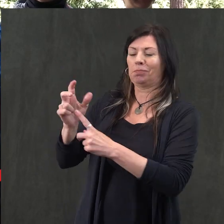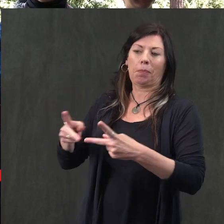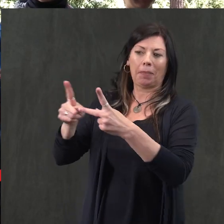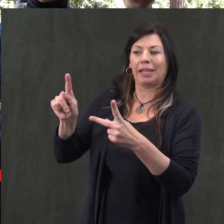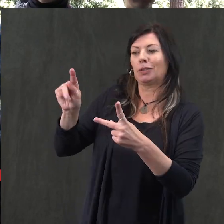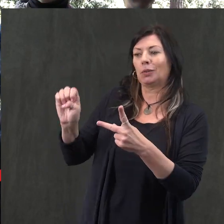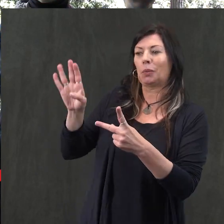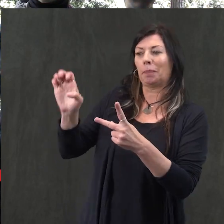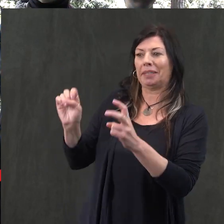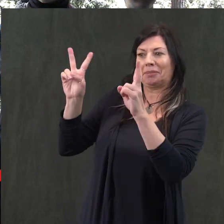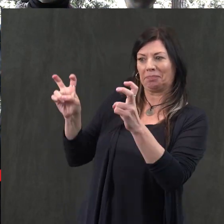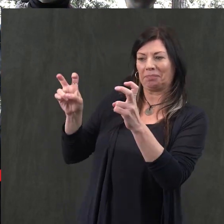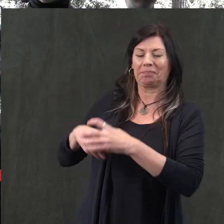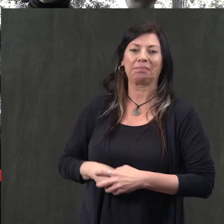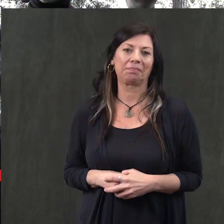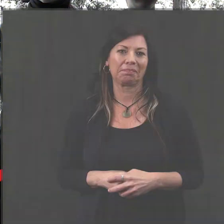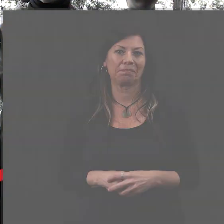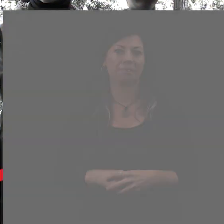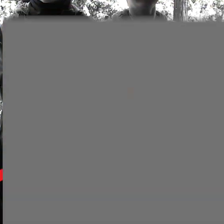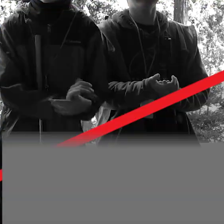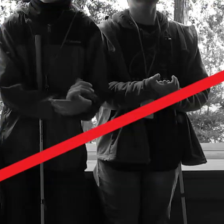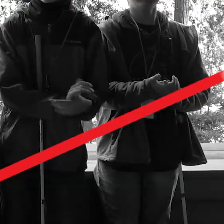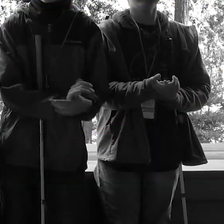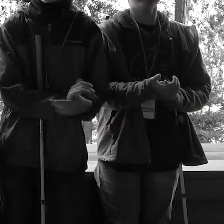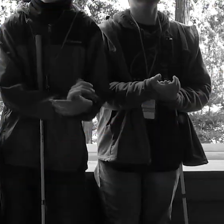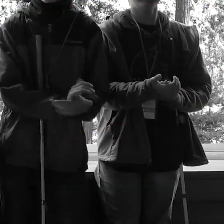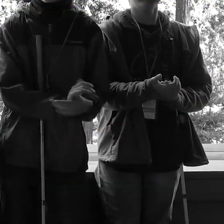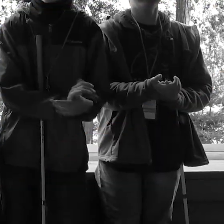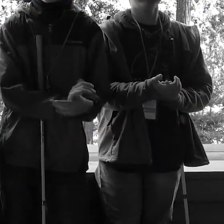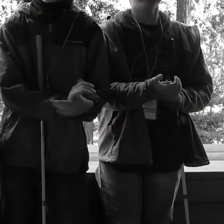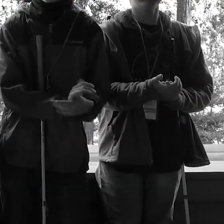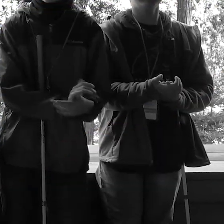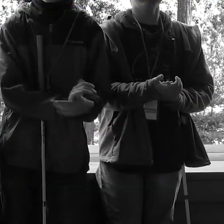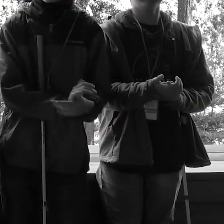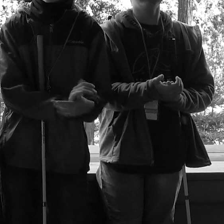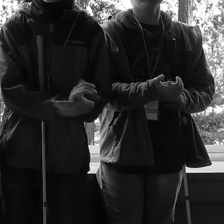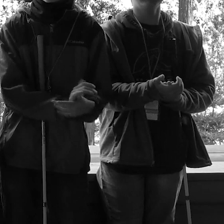place to be! Freeze frame, the colors turn to black and white.